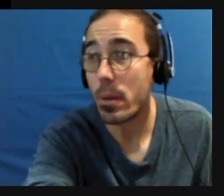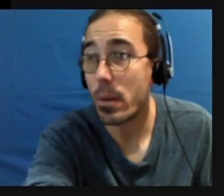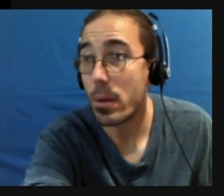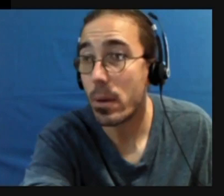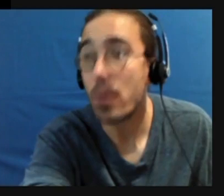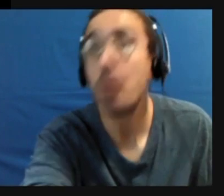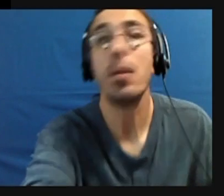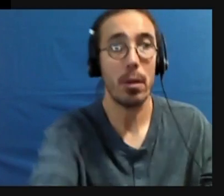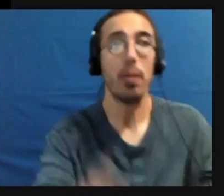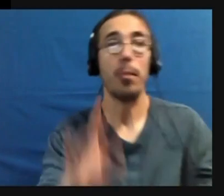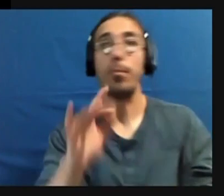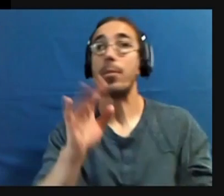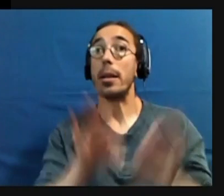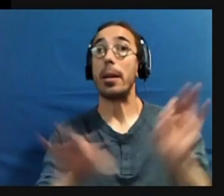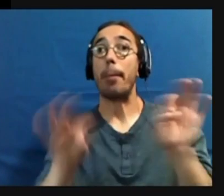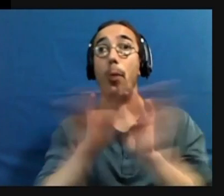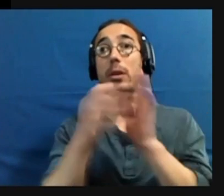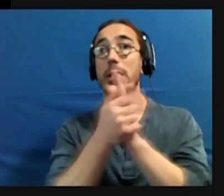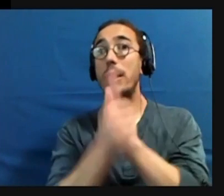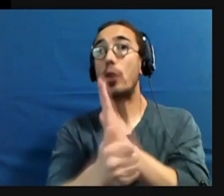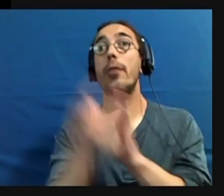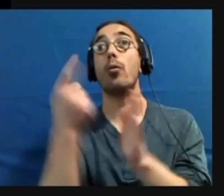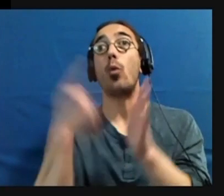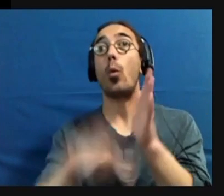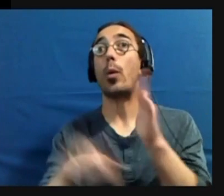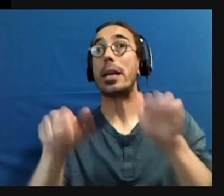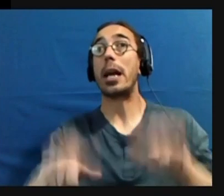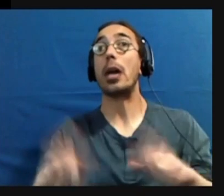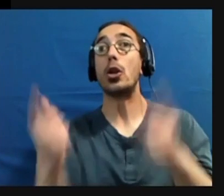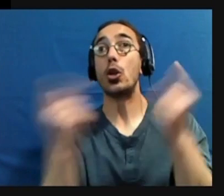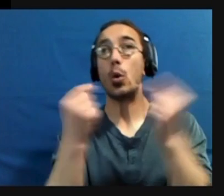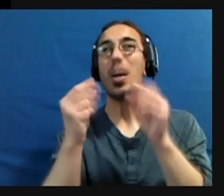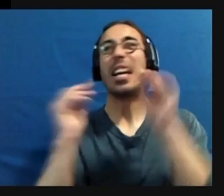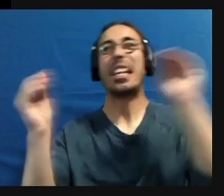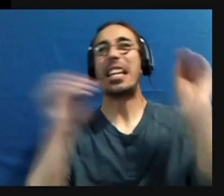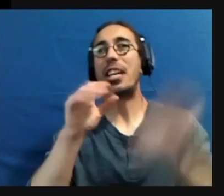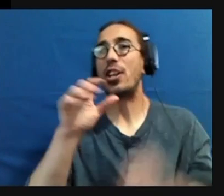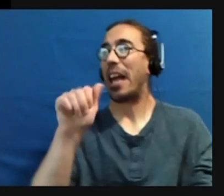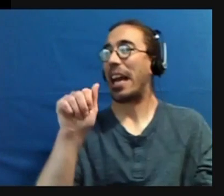More important skills than what we can do teaching ADLs.